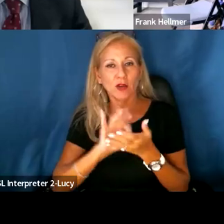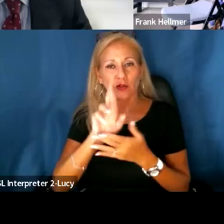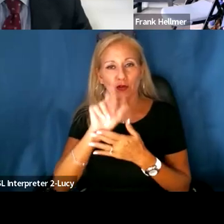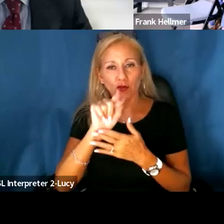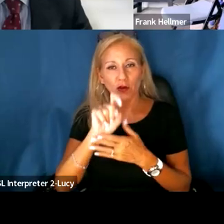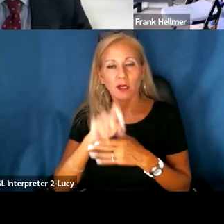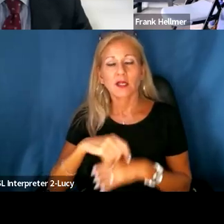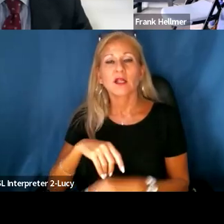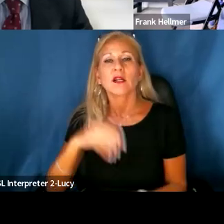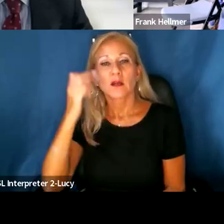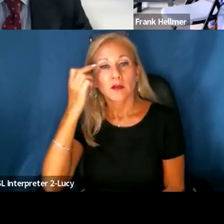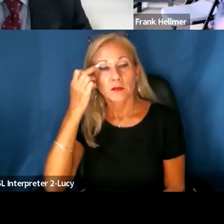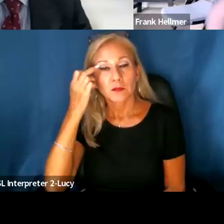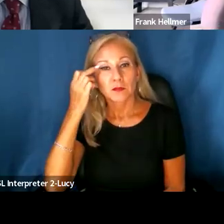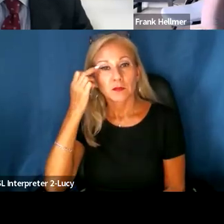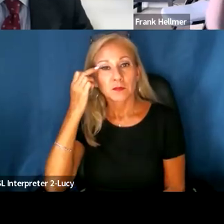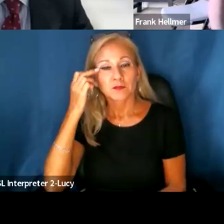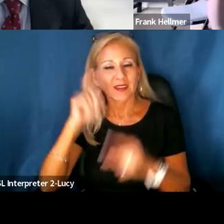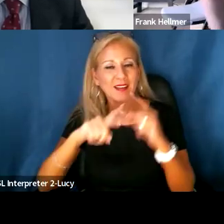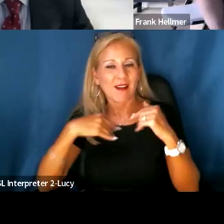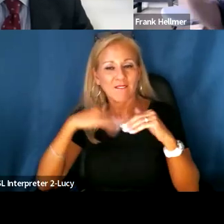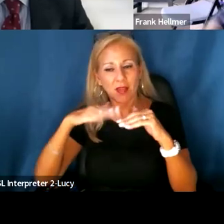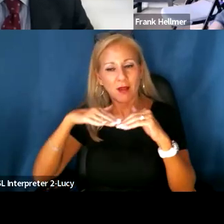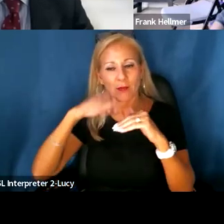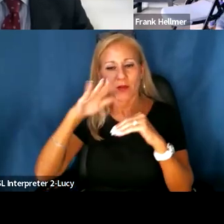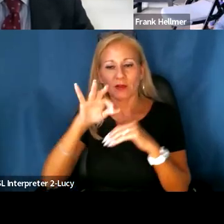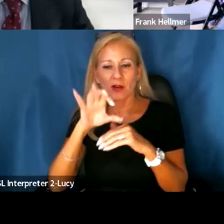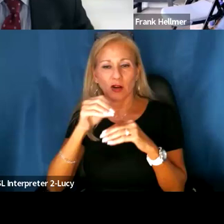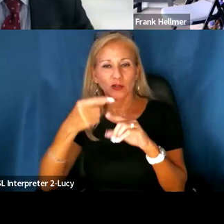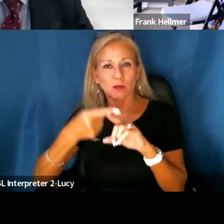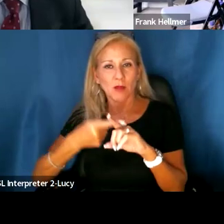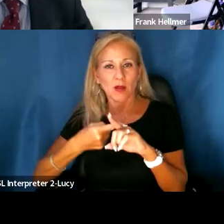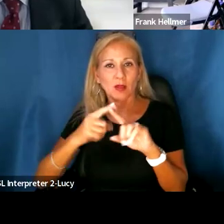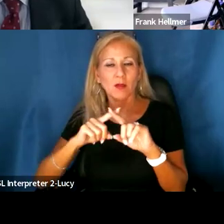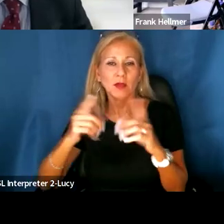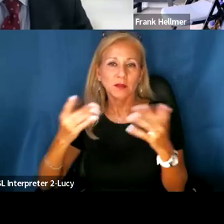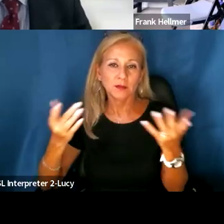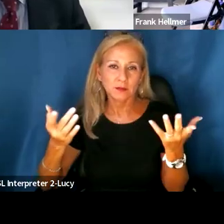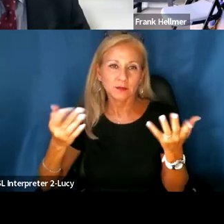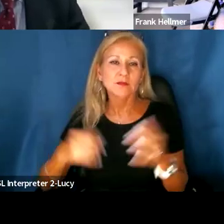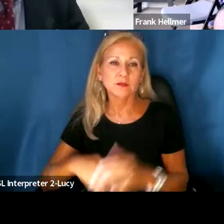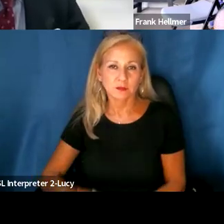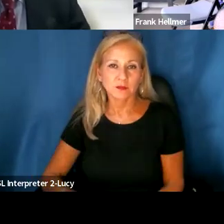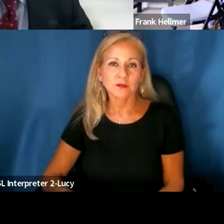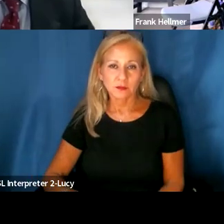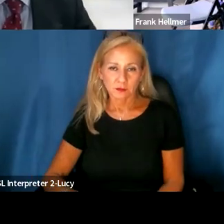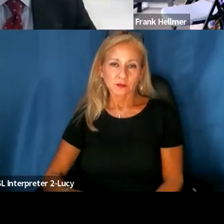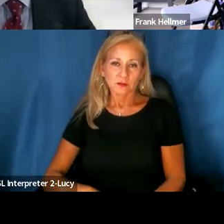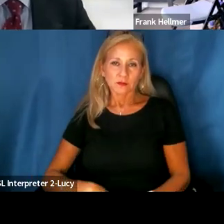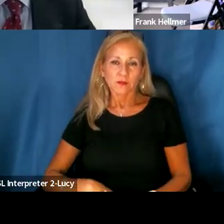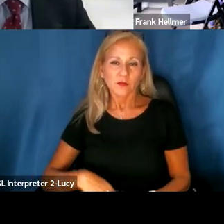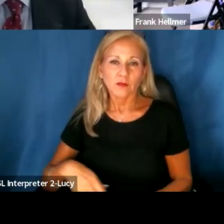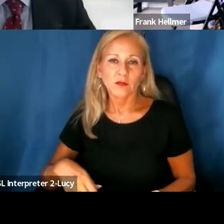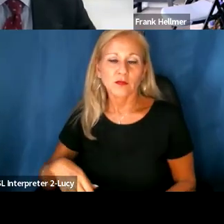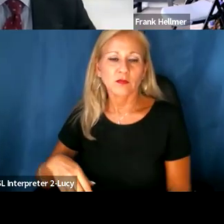have that above about $900 a month, but Right. but Yeah. that's not really a